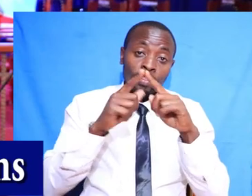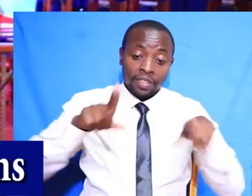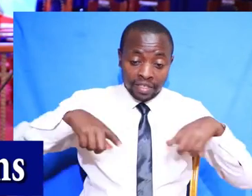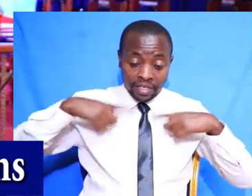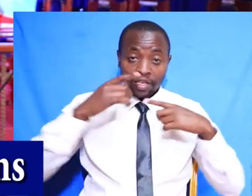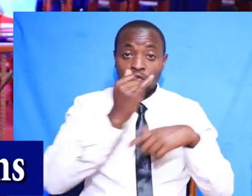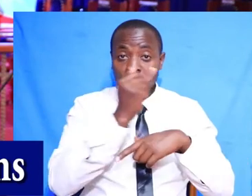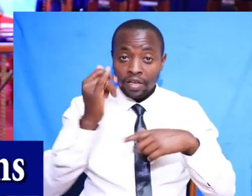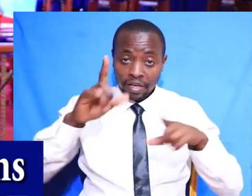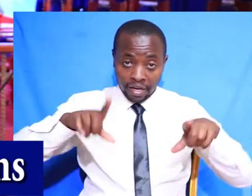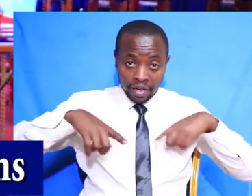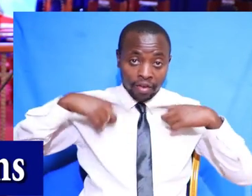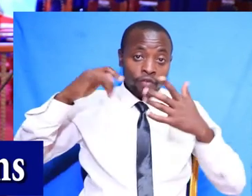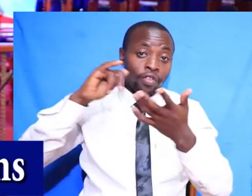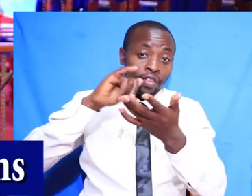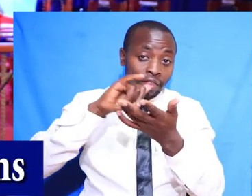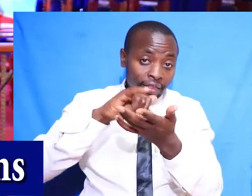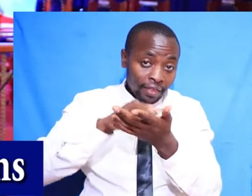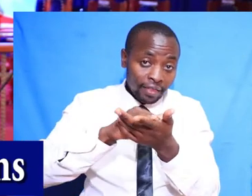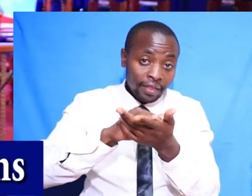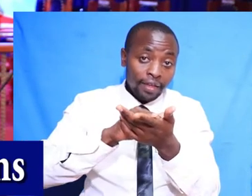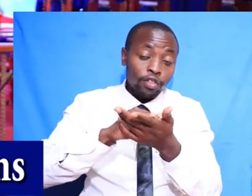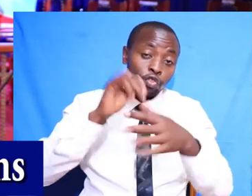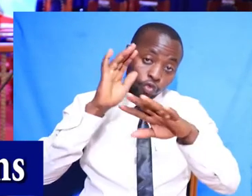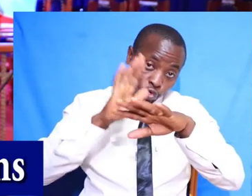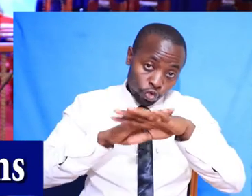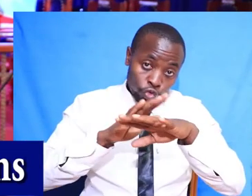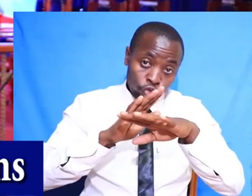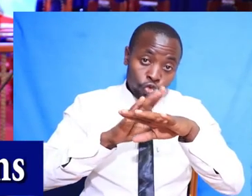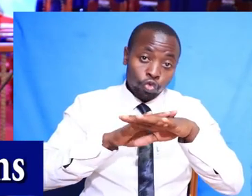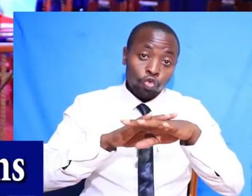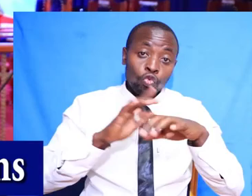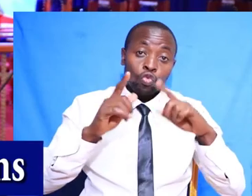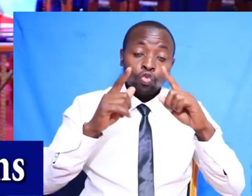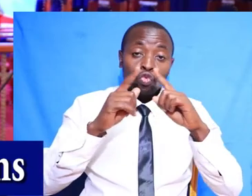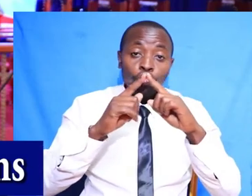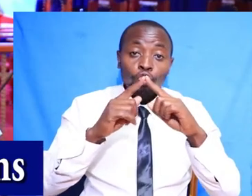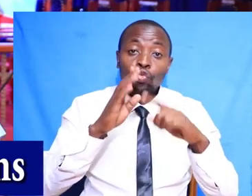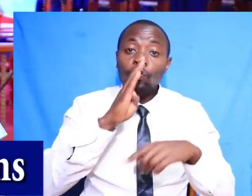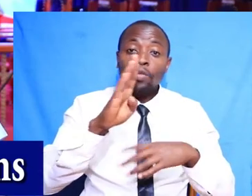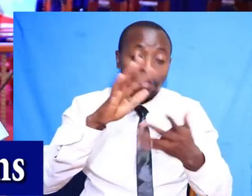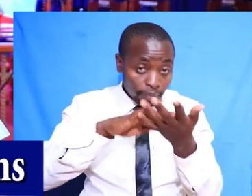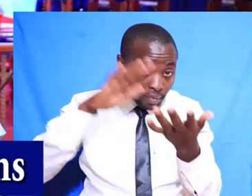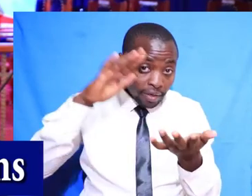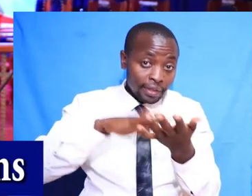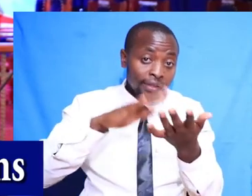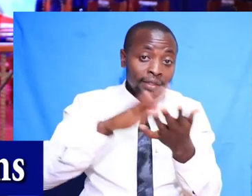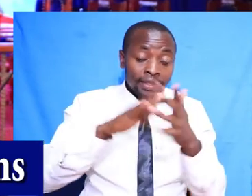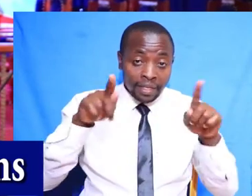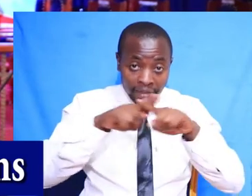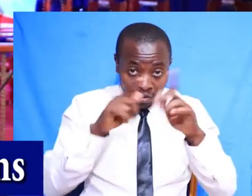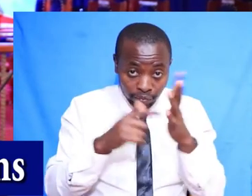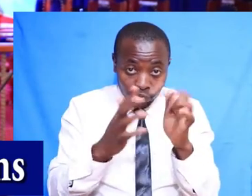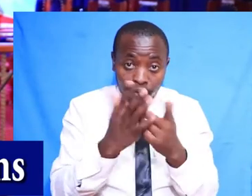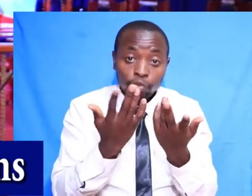living a life that is not worthy and worthy to be praised. And as the Bible